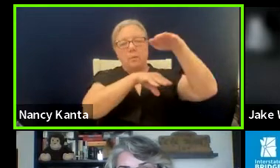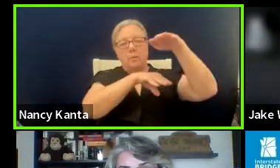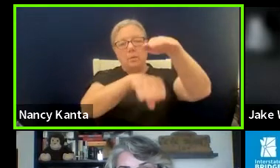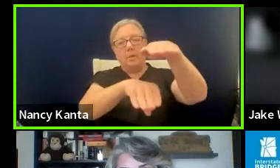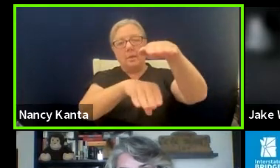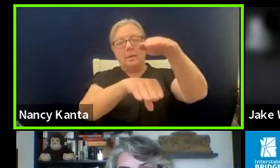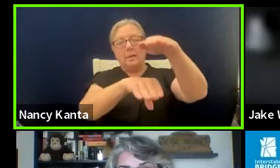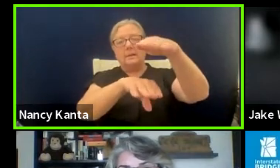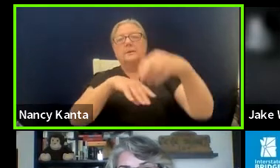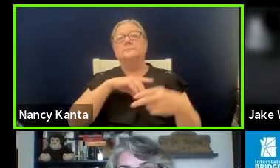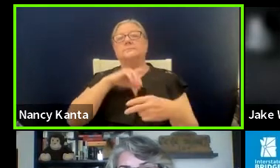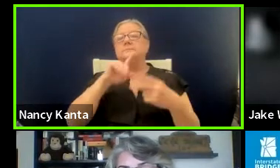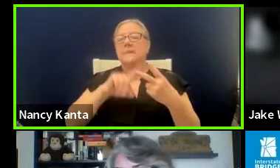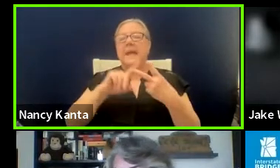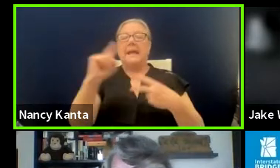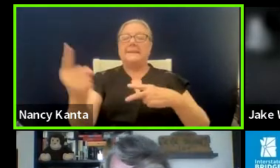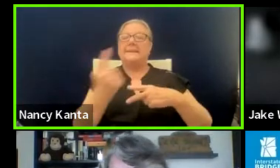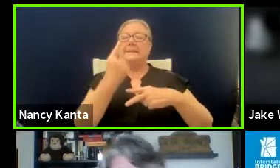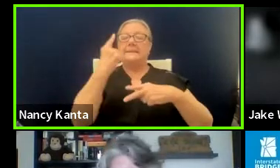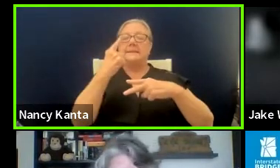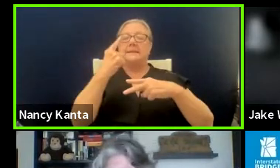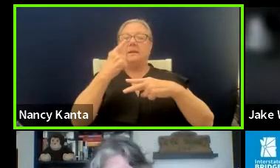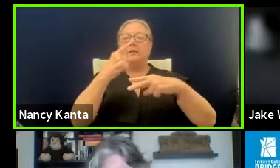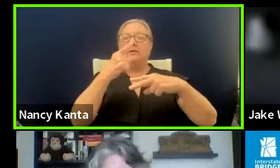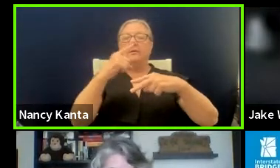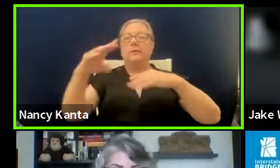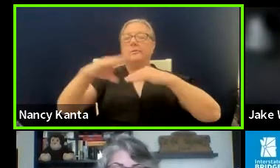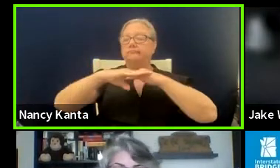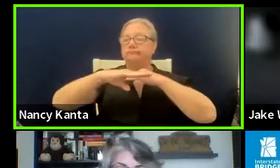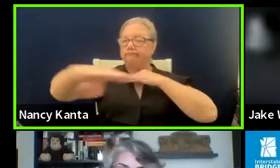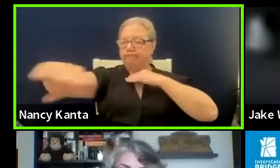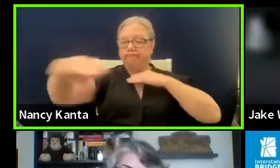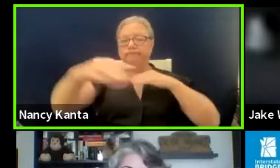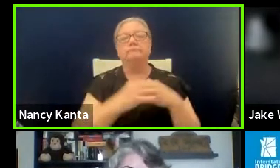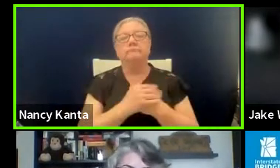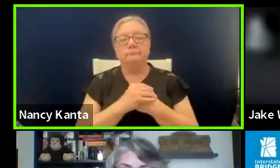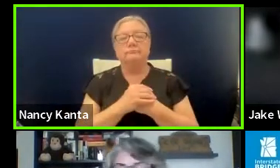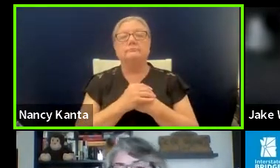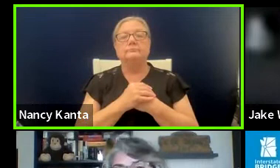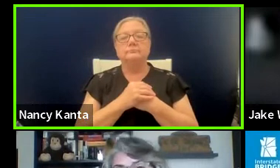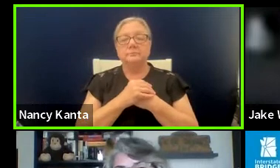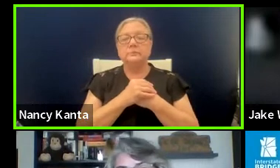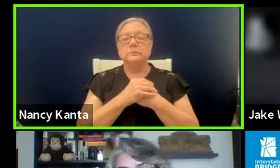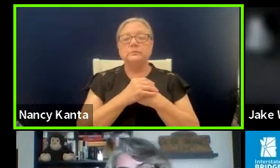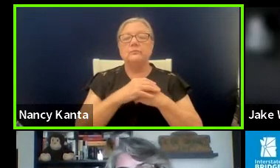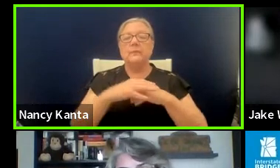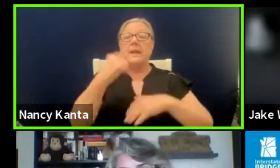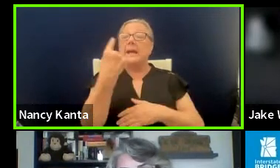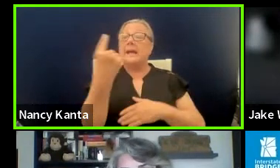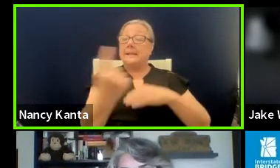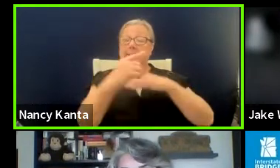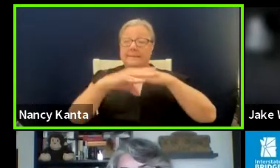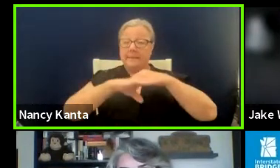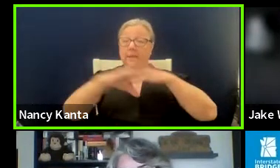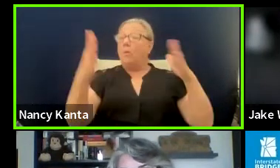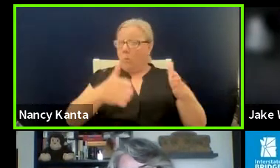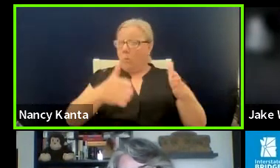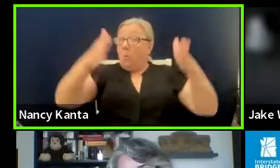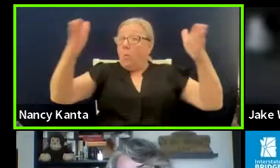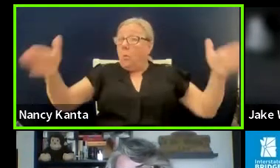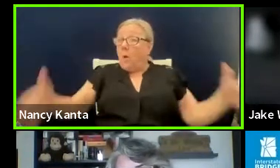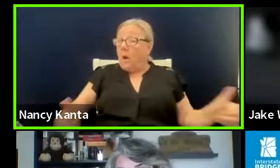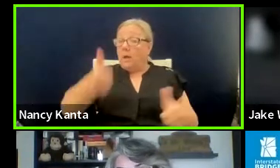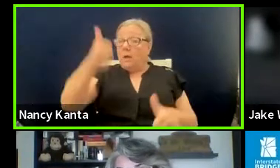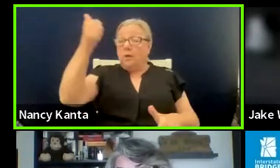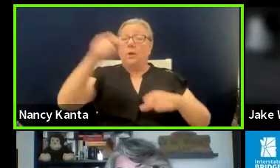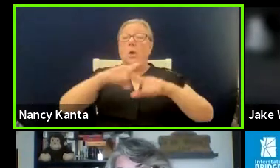version. And one of the benefits of the single level version, while it is a wider structure, the roadway